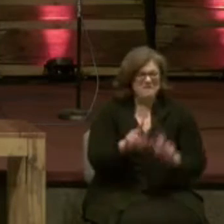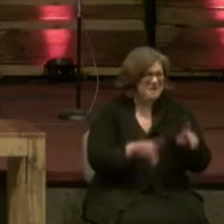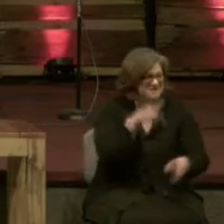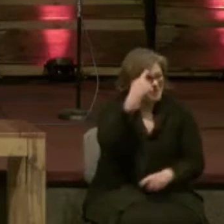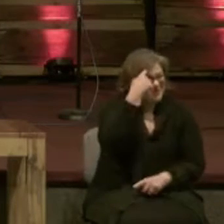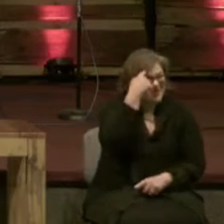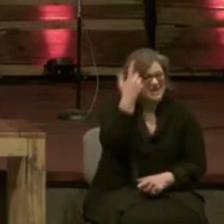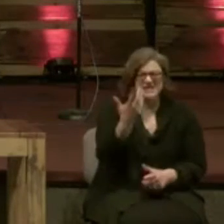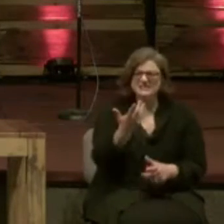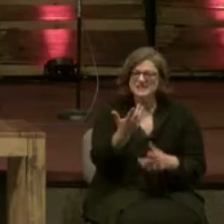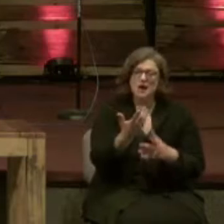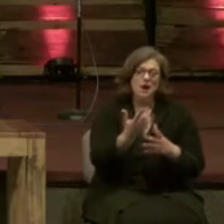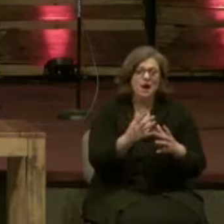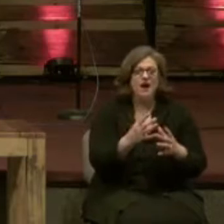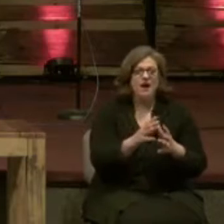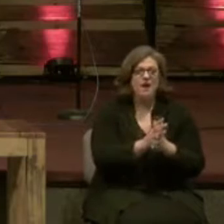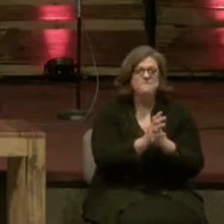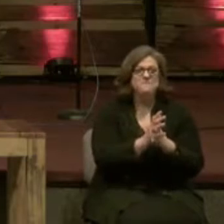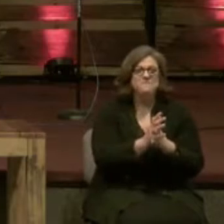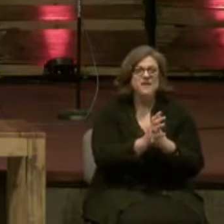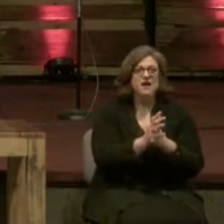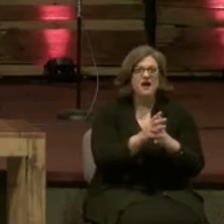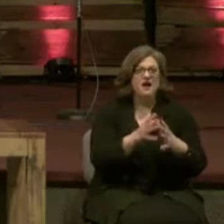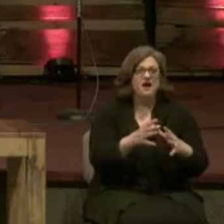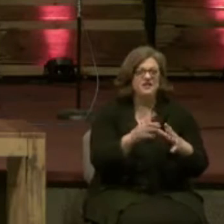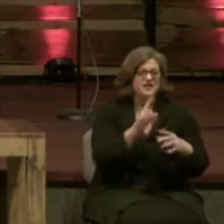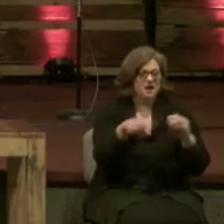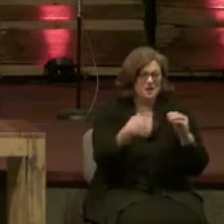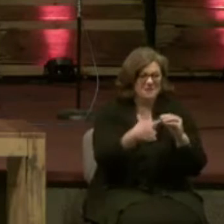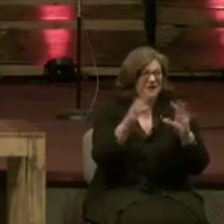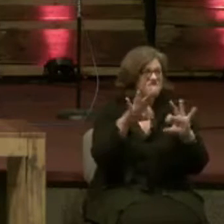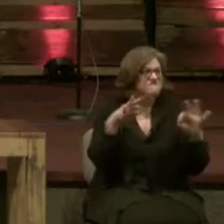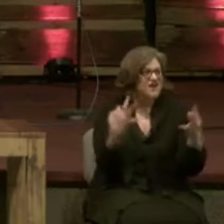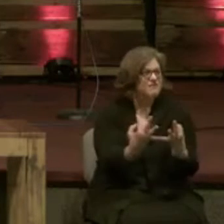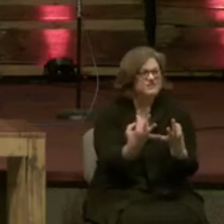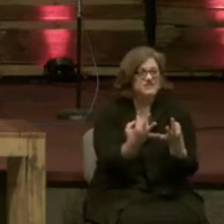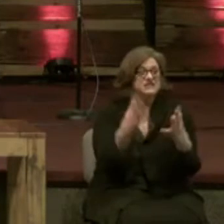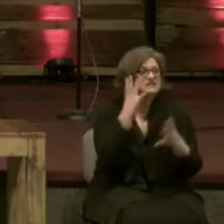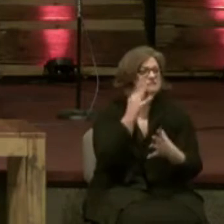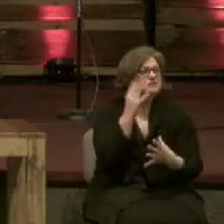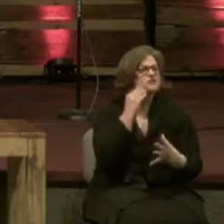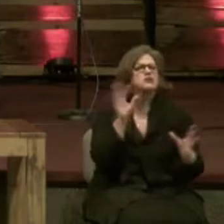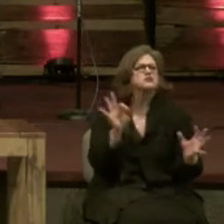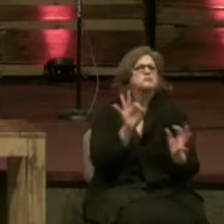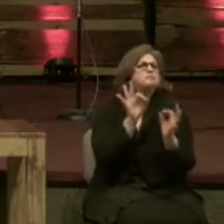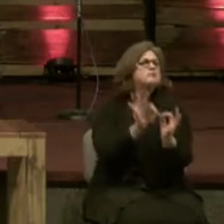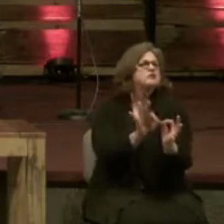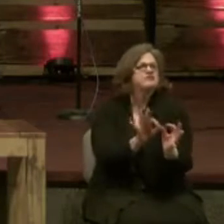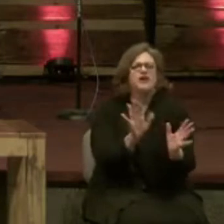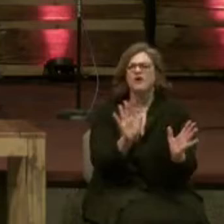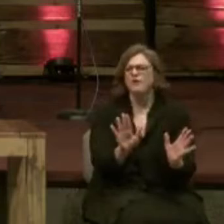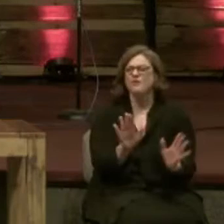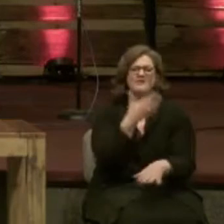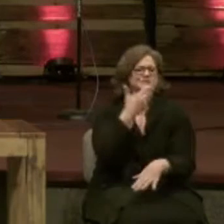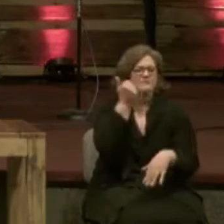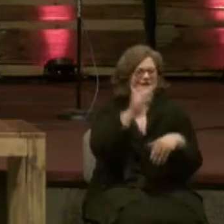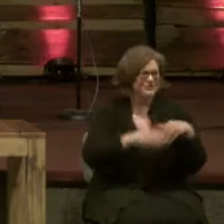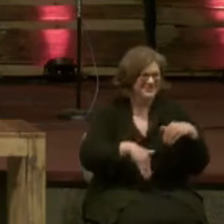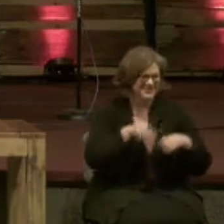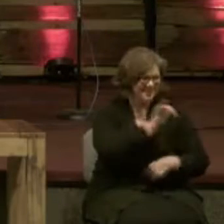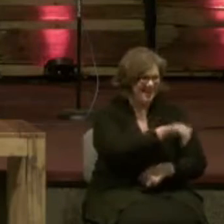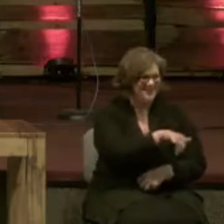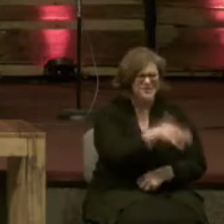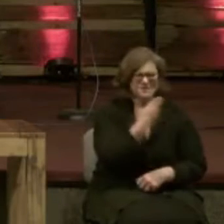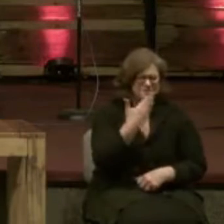these picture-perfect family experiences. But it's so much more than that. It's so